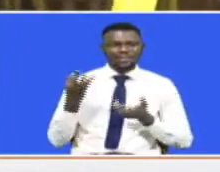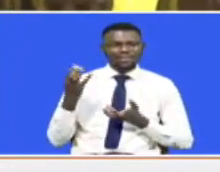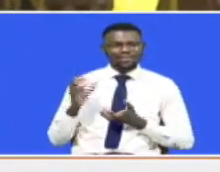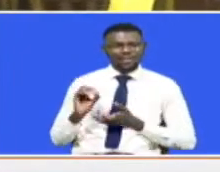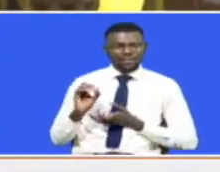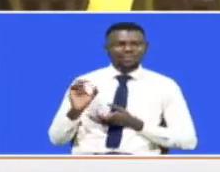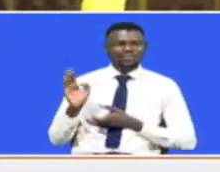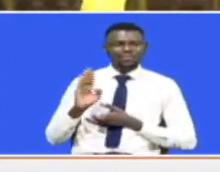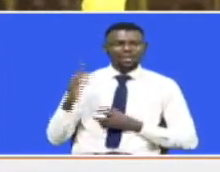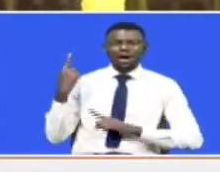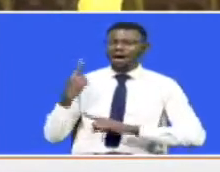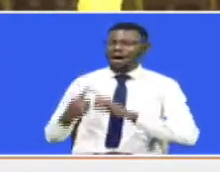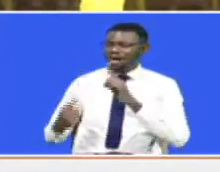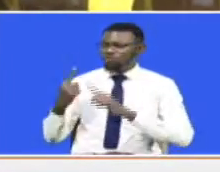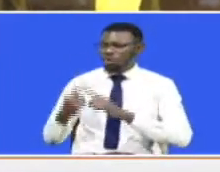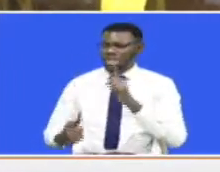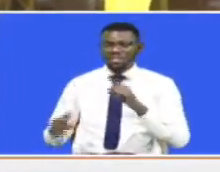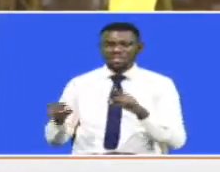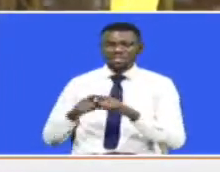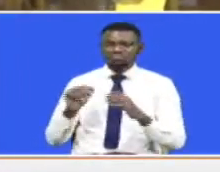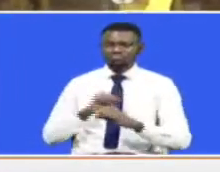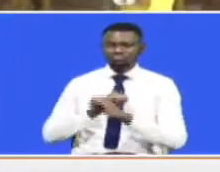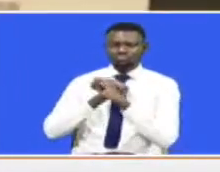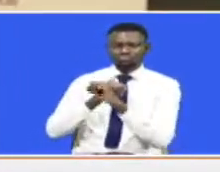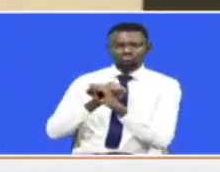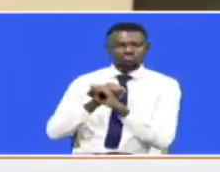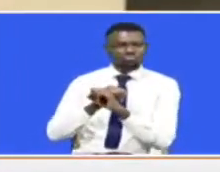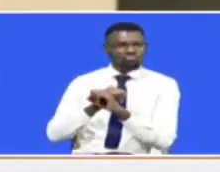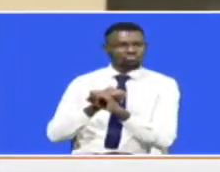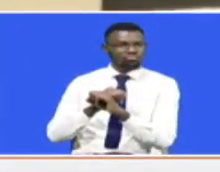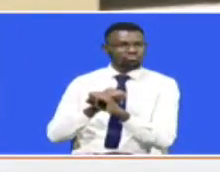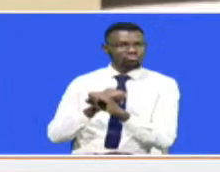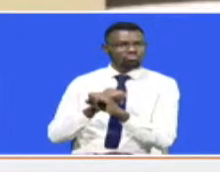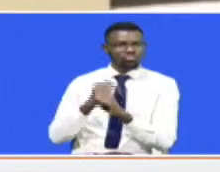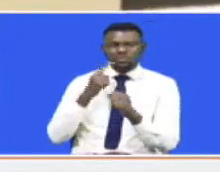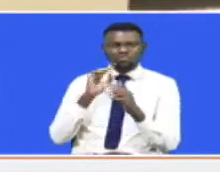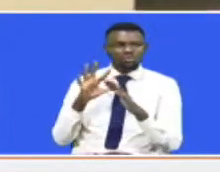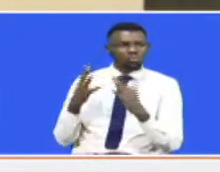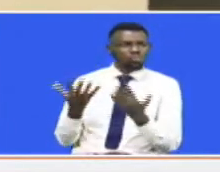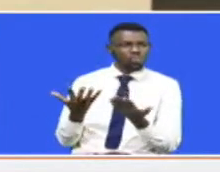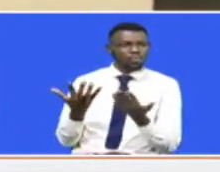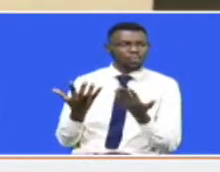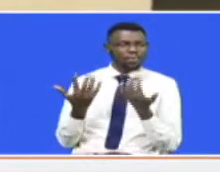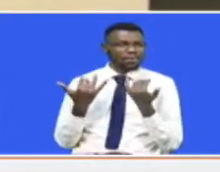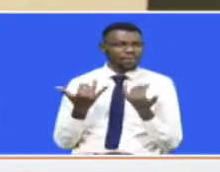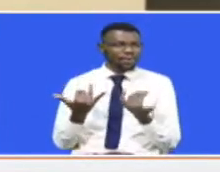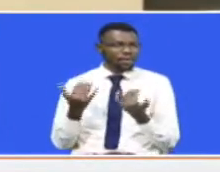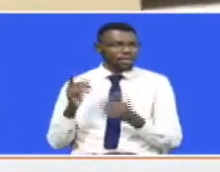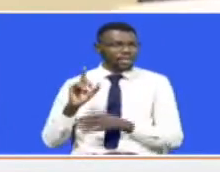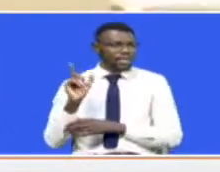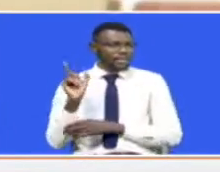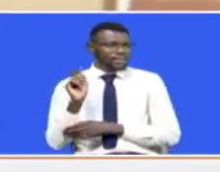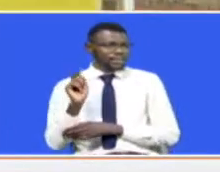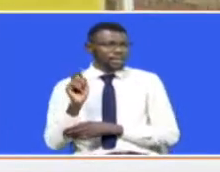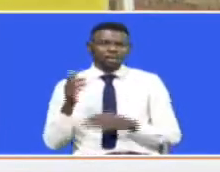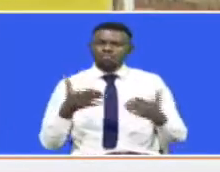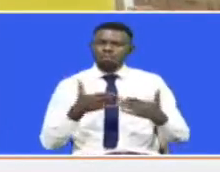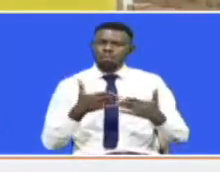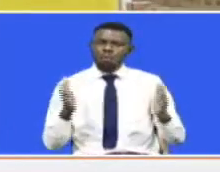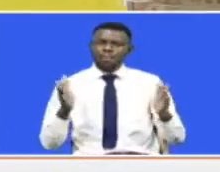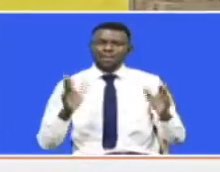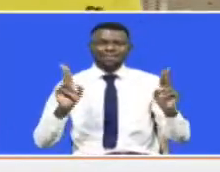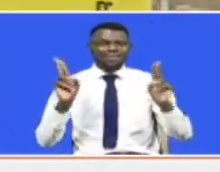annually. In yet another defense, the Drug Supply Authority stated that the nature of the tender was an open international